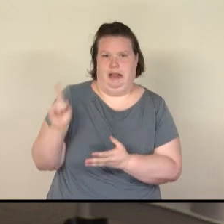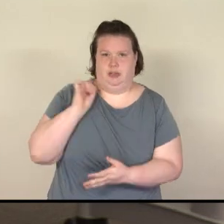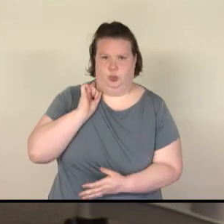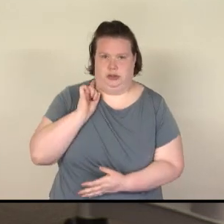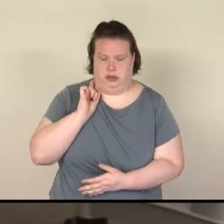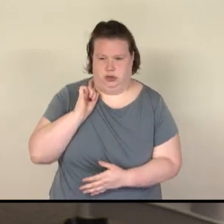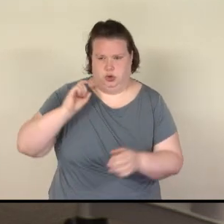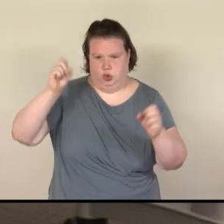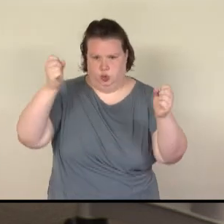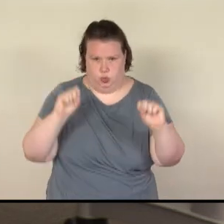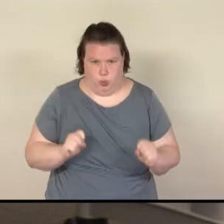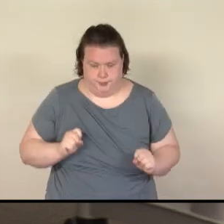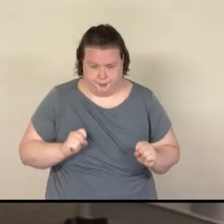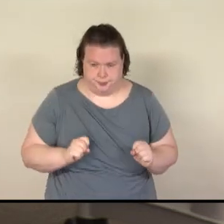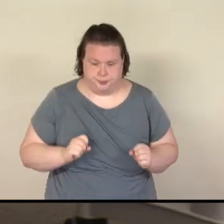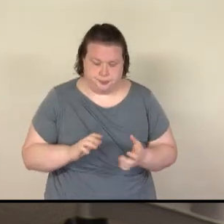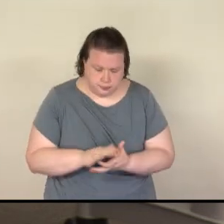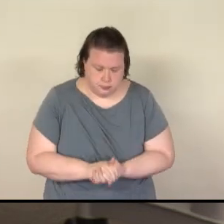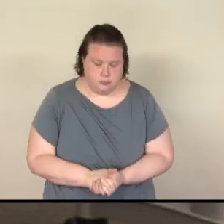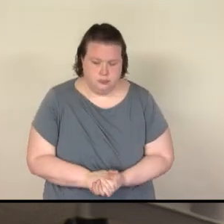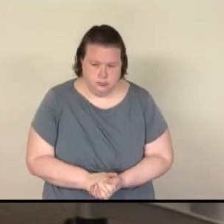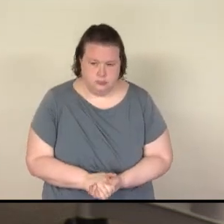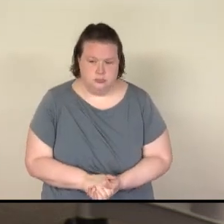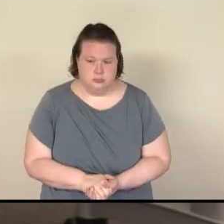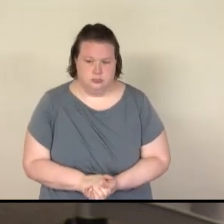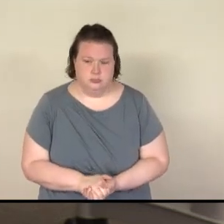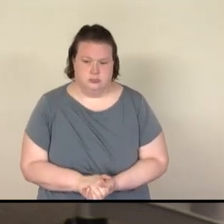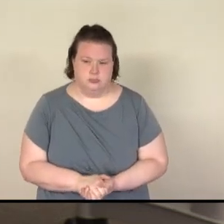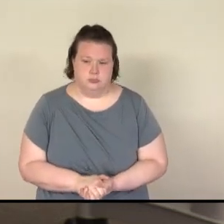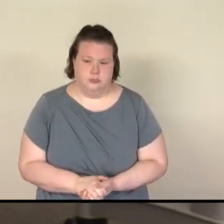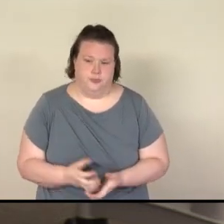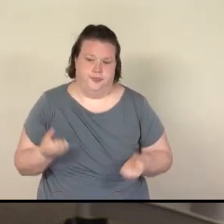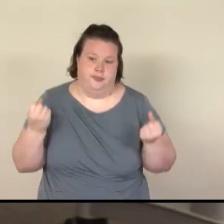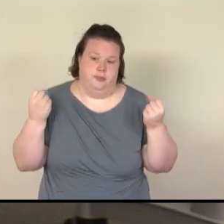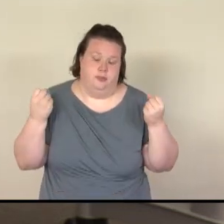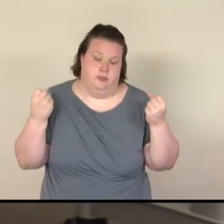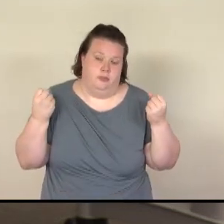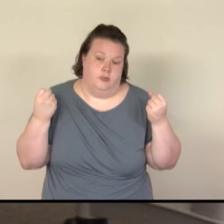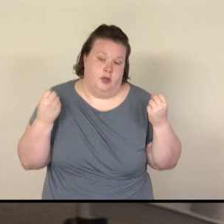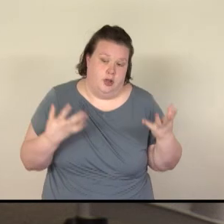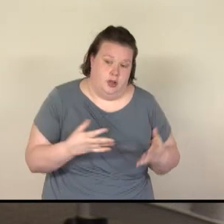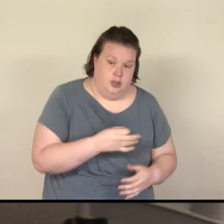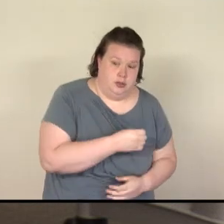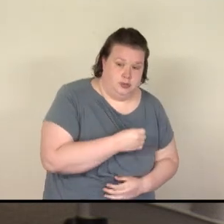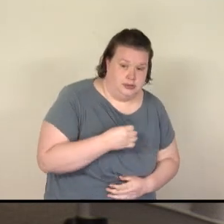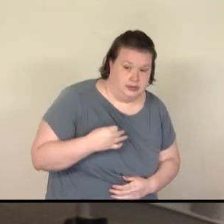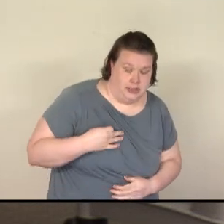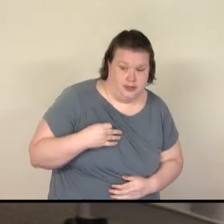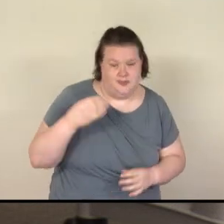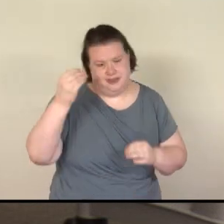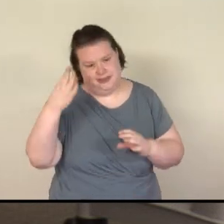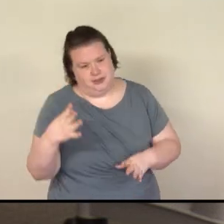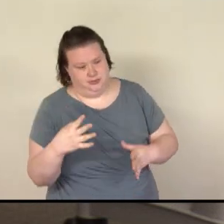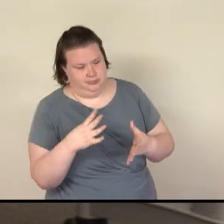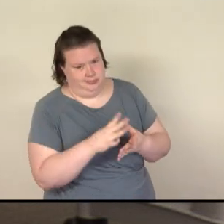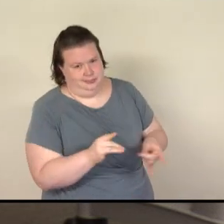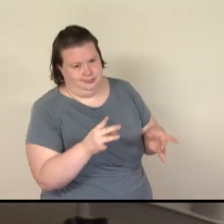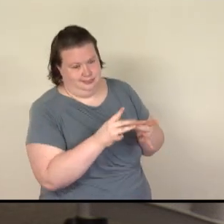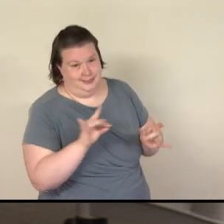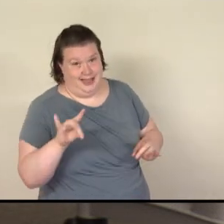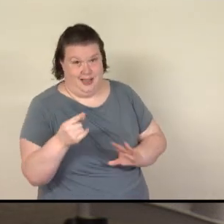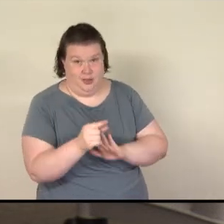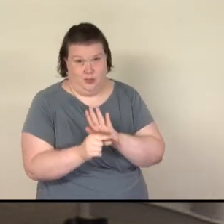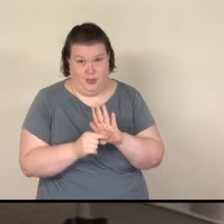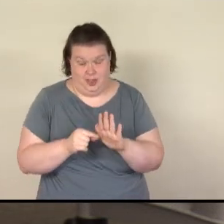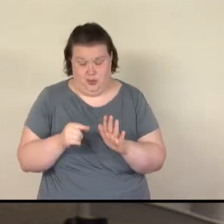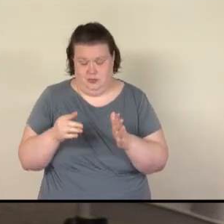great event, and it was so sweet to hear. I think a lot of our staff heard, and I know Dr. Kincannon heard from teachers about how excited our 8th